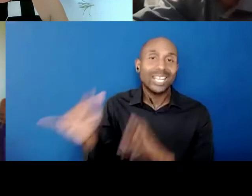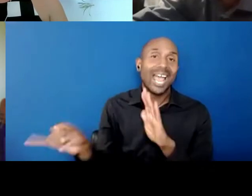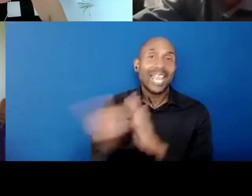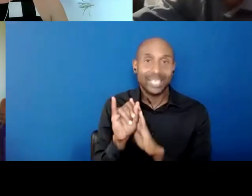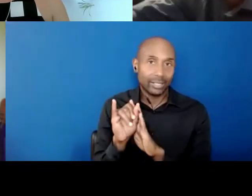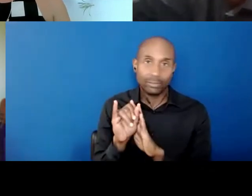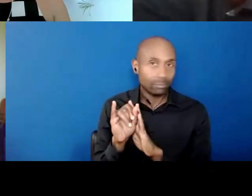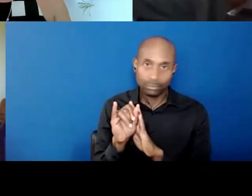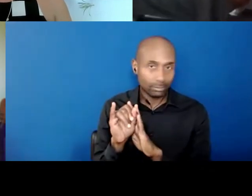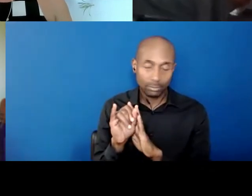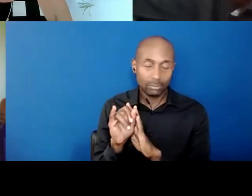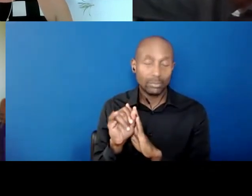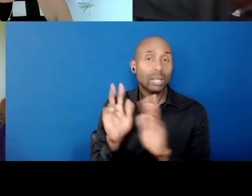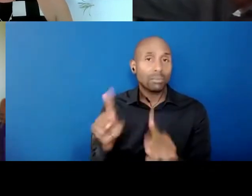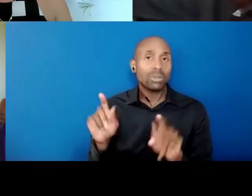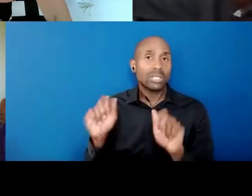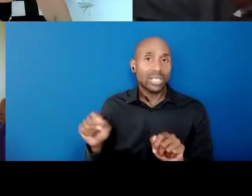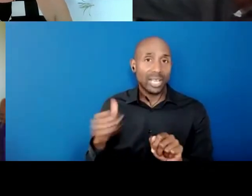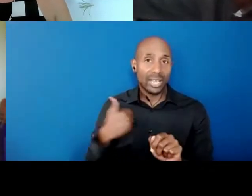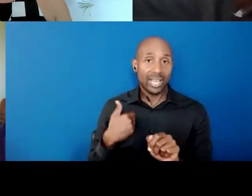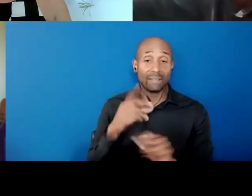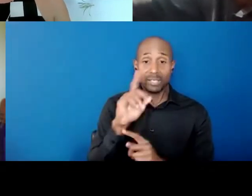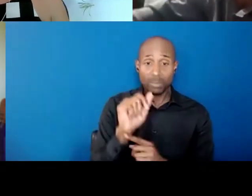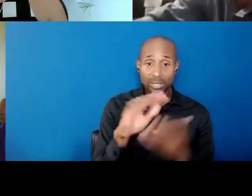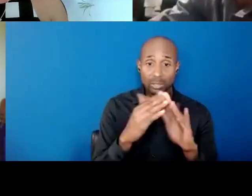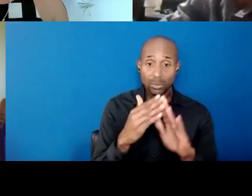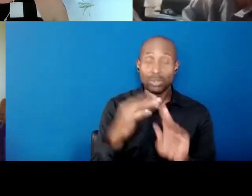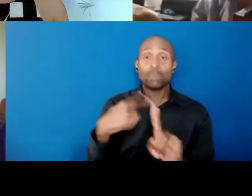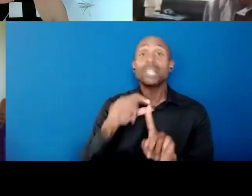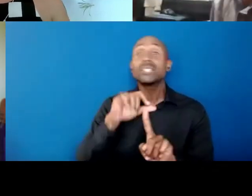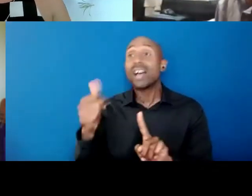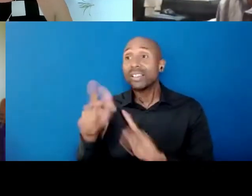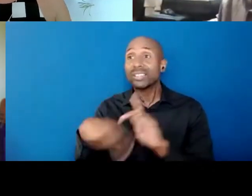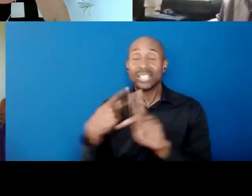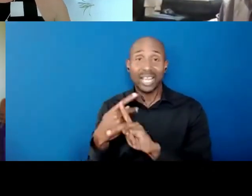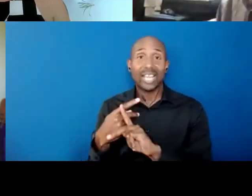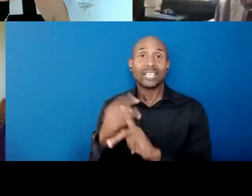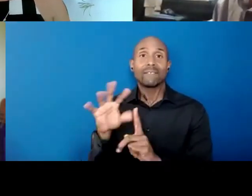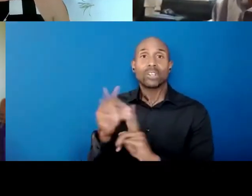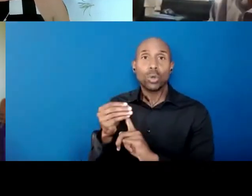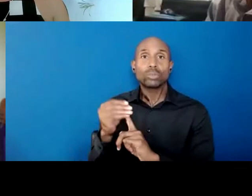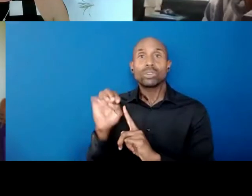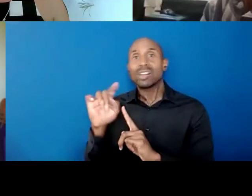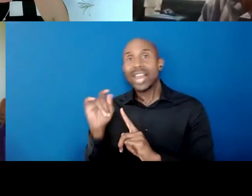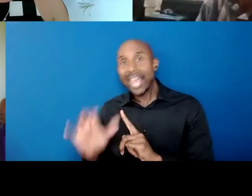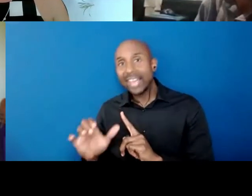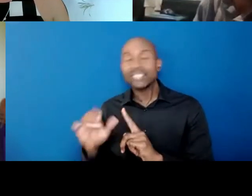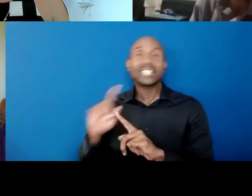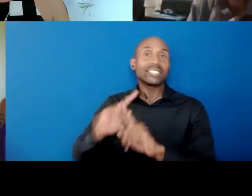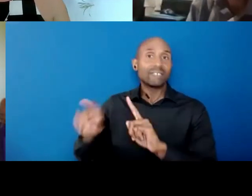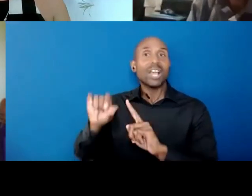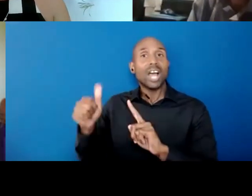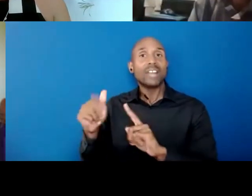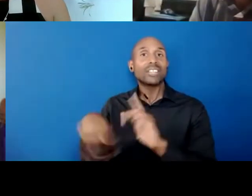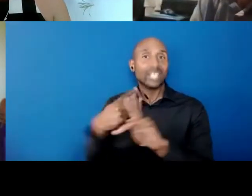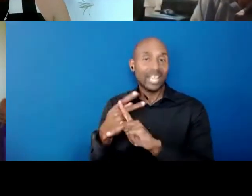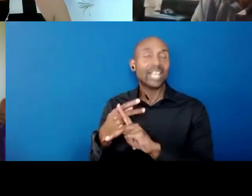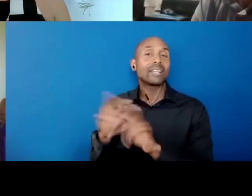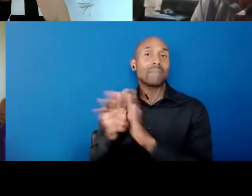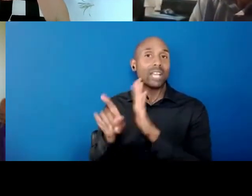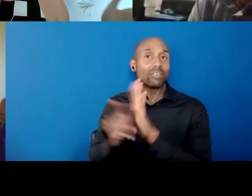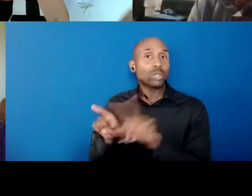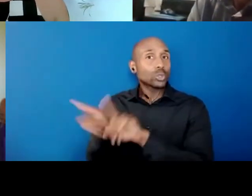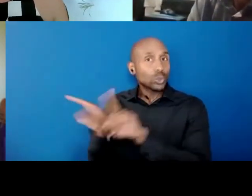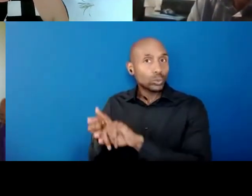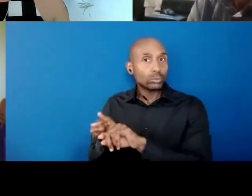different communities, come from different types of backgrounds. And so one thing that we're really interested in is kind of how